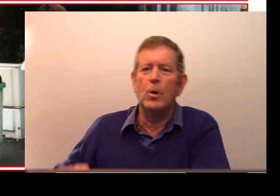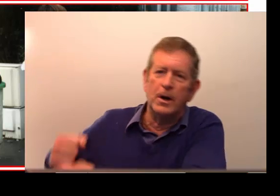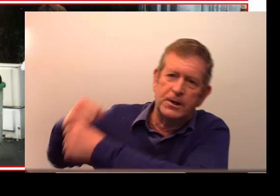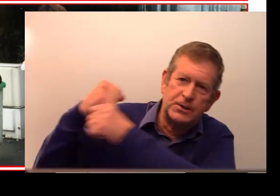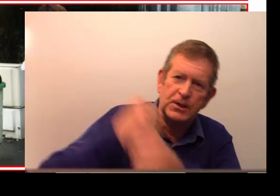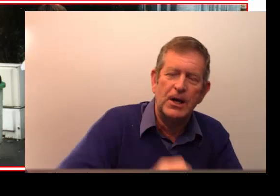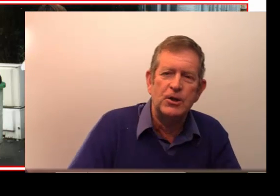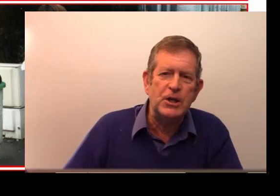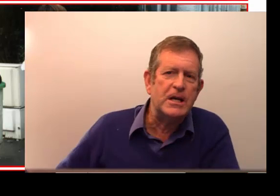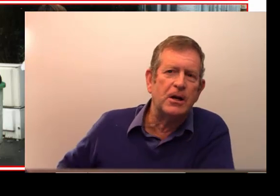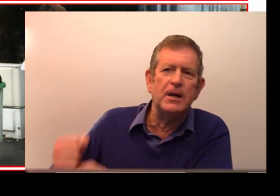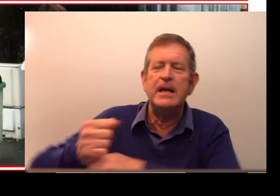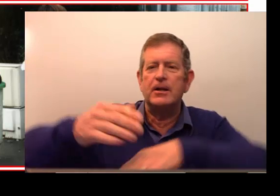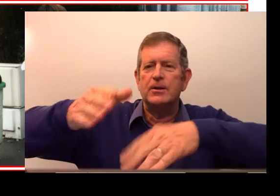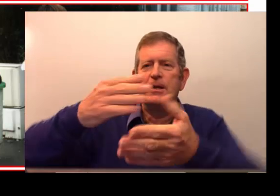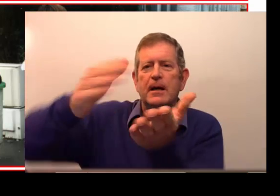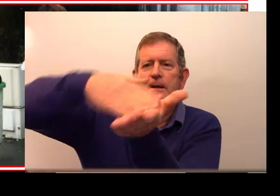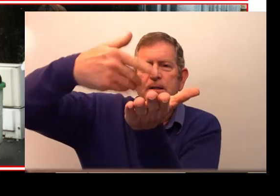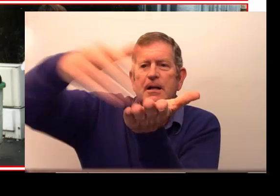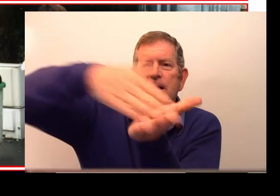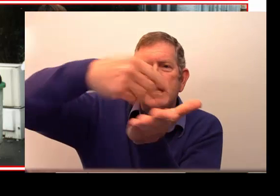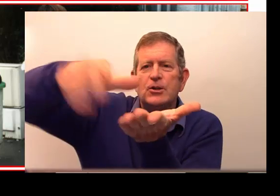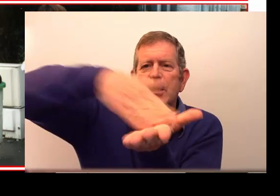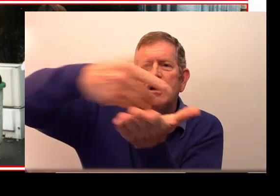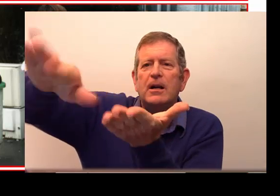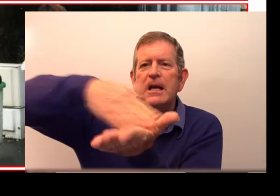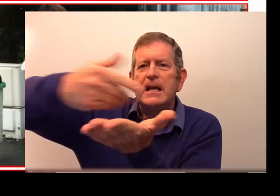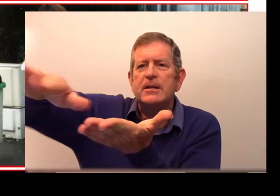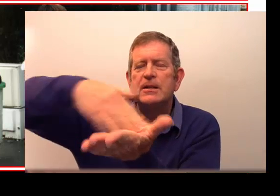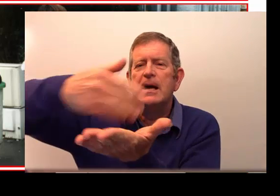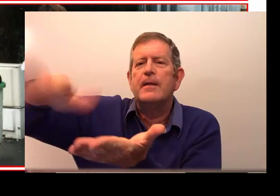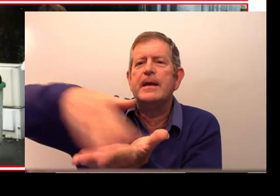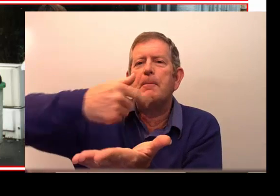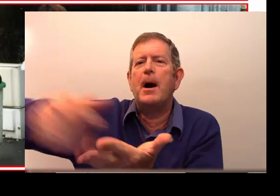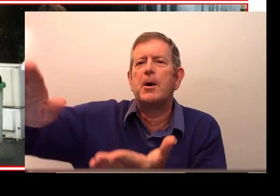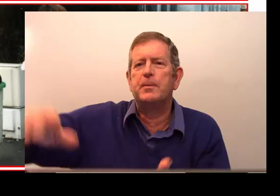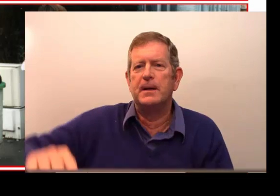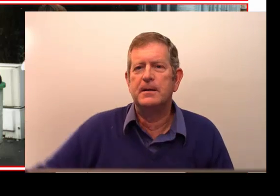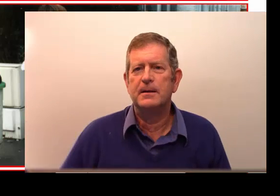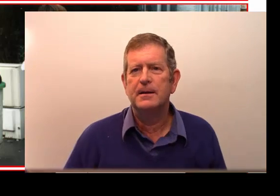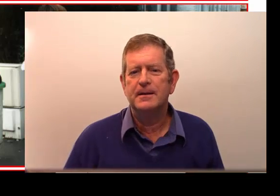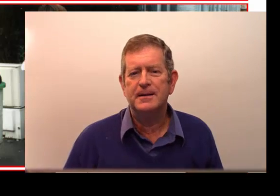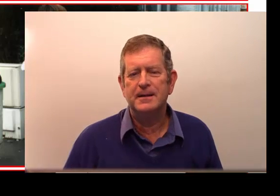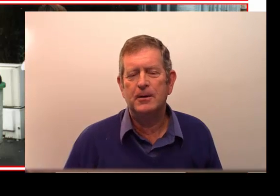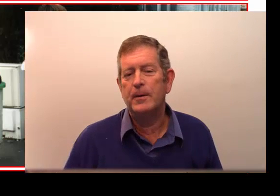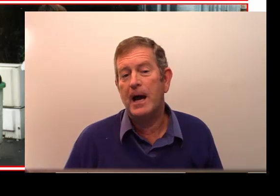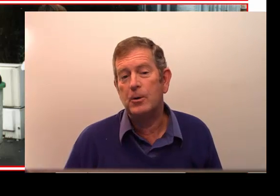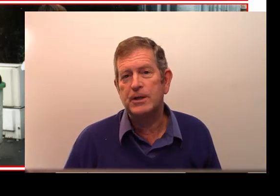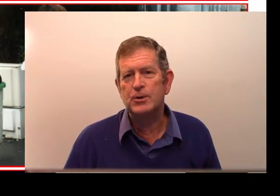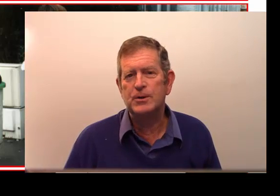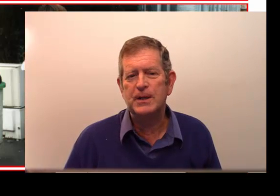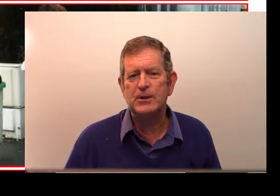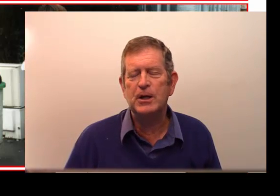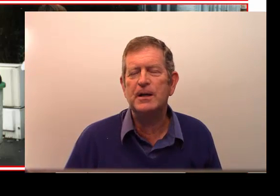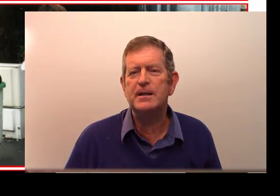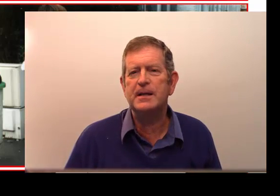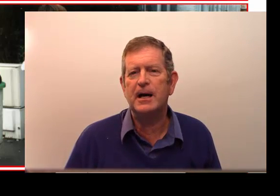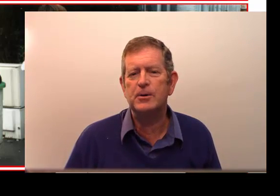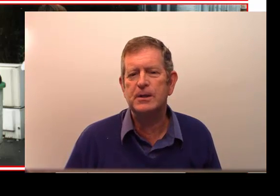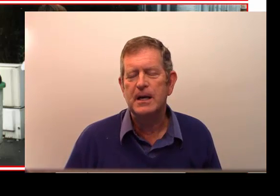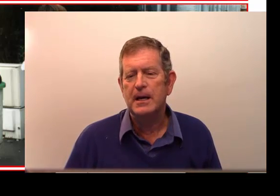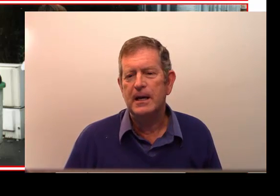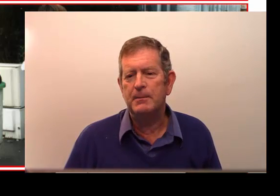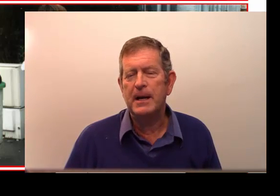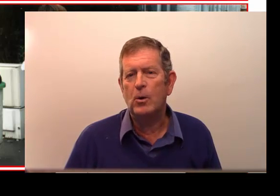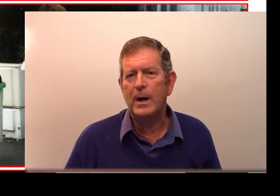Carol works. She cleans. This is clean. She cleans the apartment, or the house, I should say. She cleans